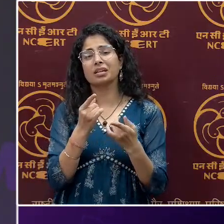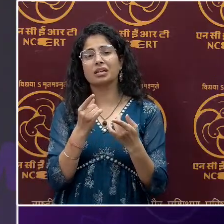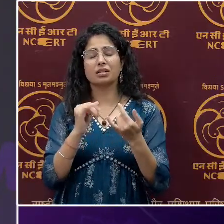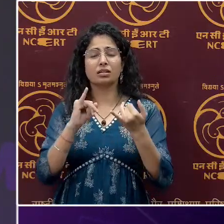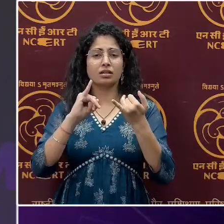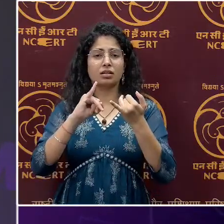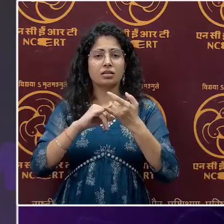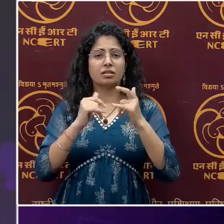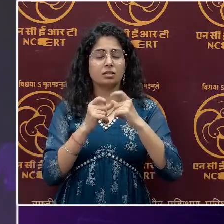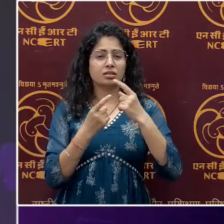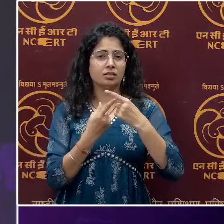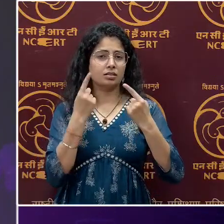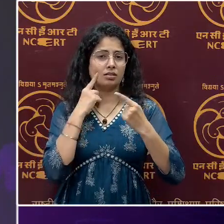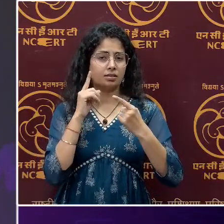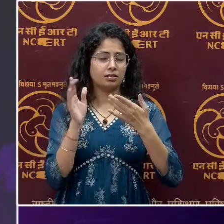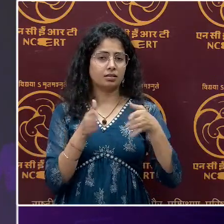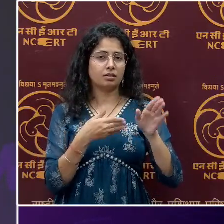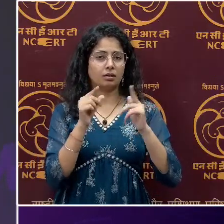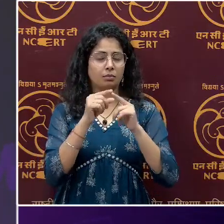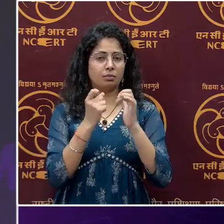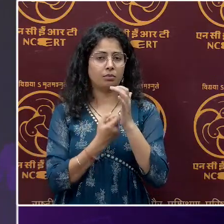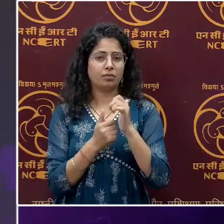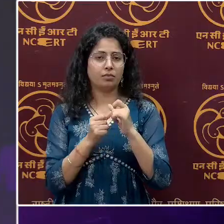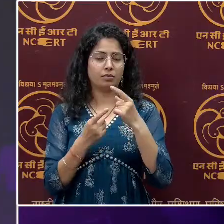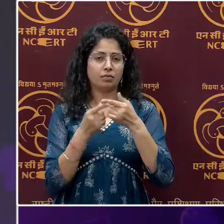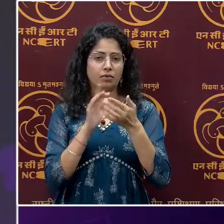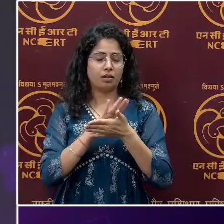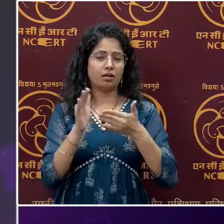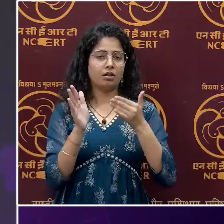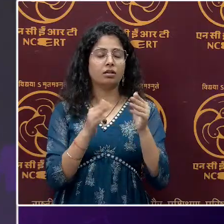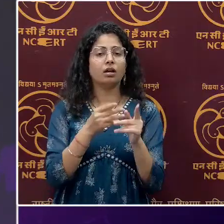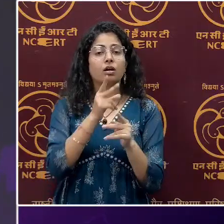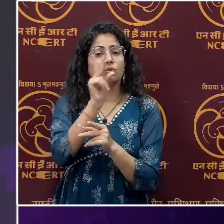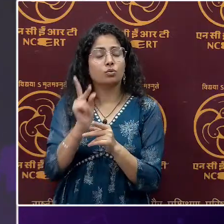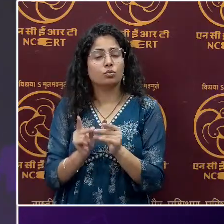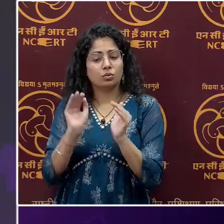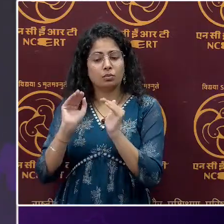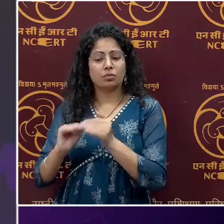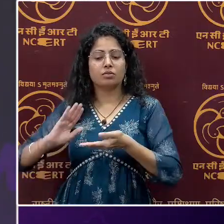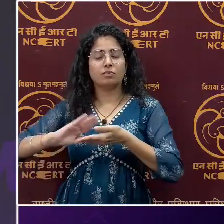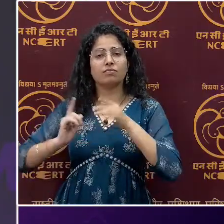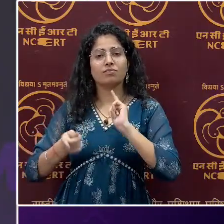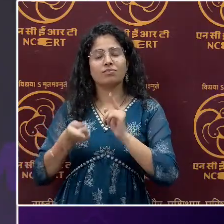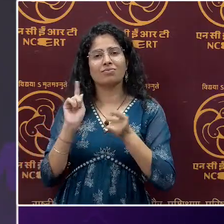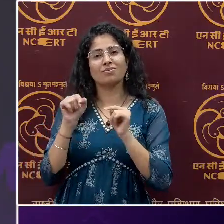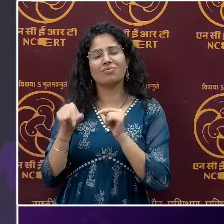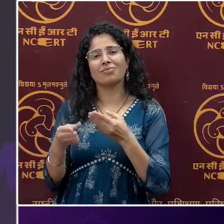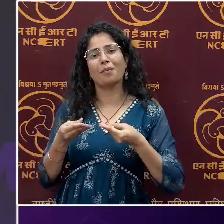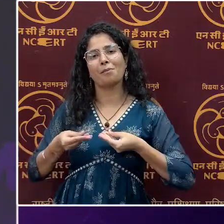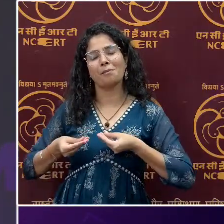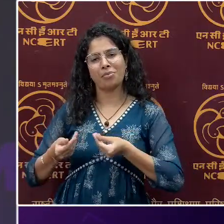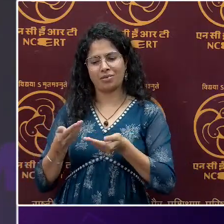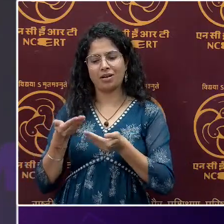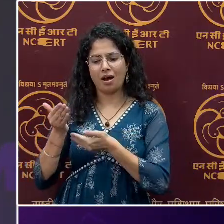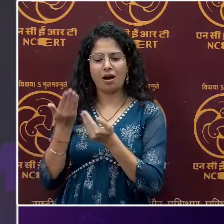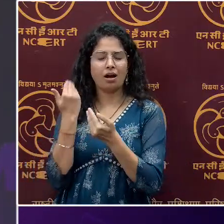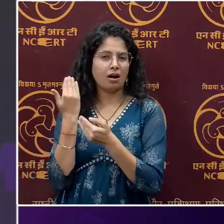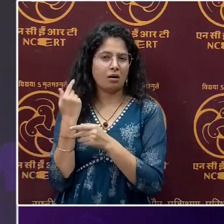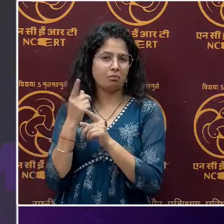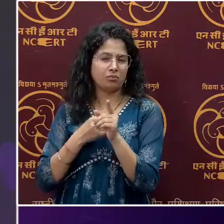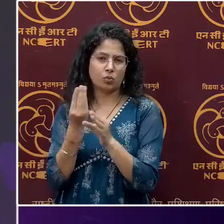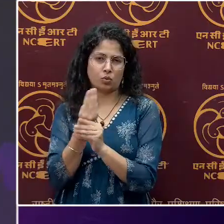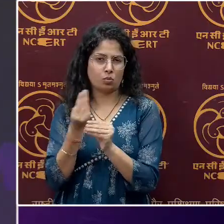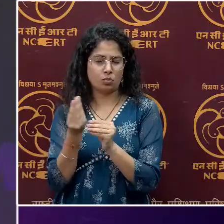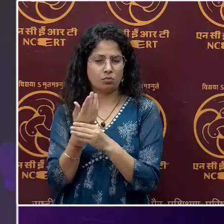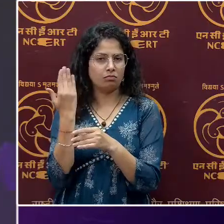much prevalent in earlier times in India. In fact, child marriage is just vanished in recent years. Earlier, ma'am, if